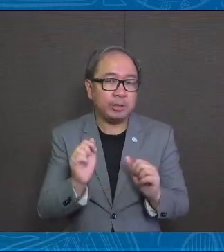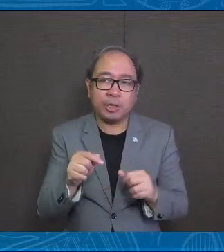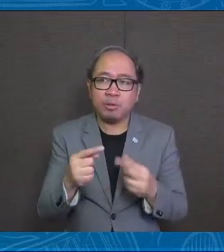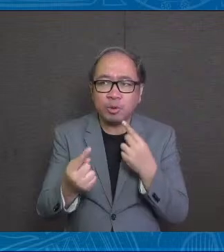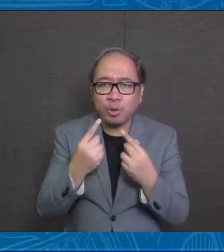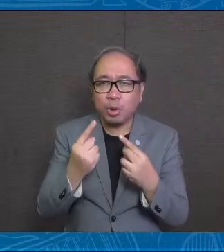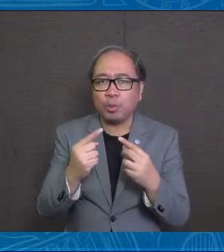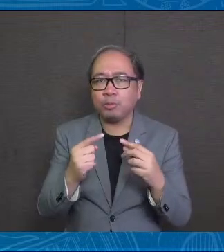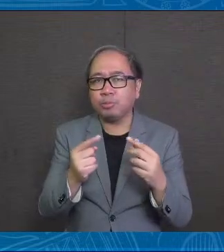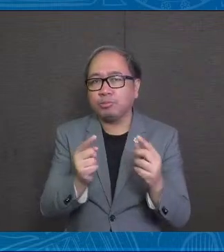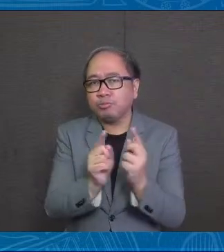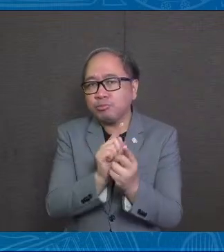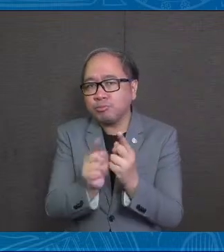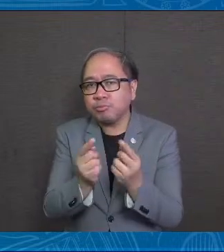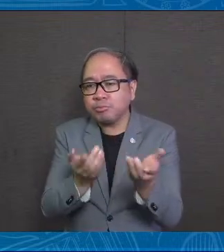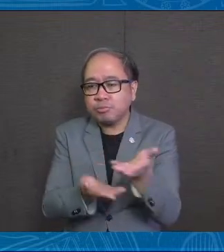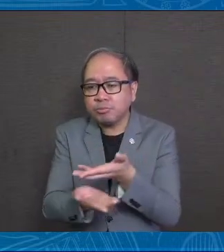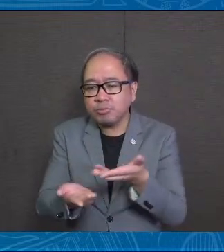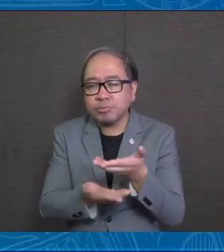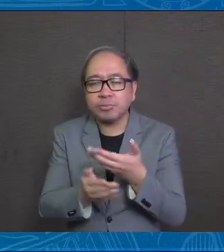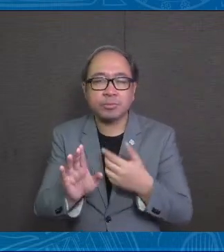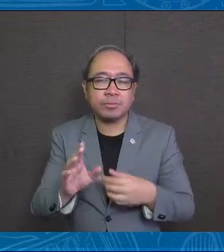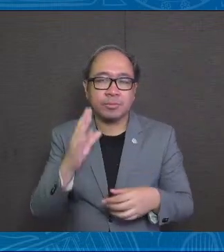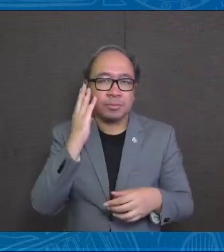exchange these experiences.